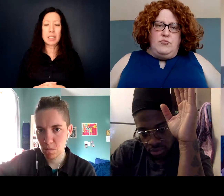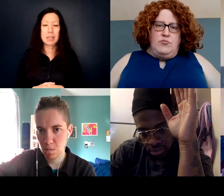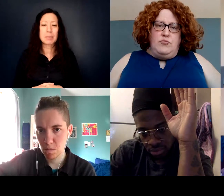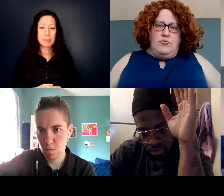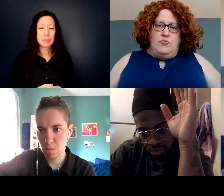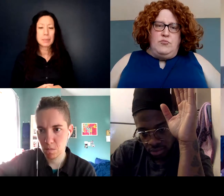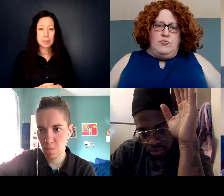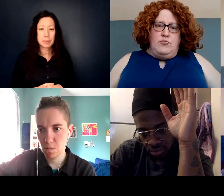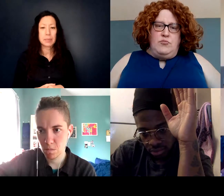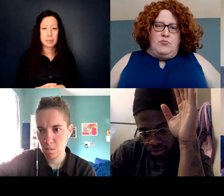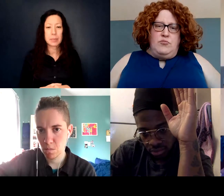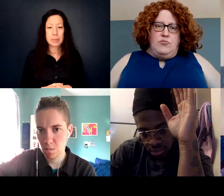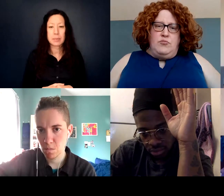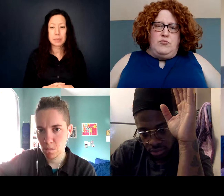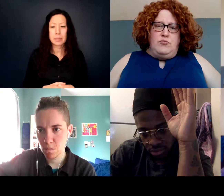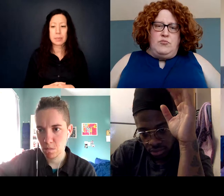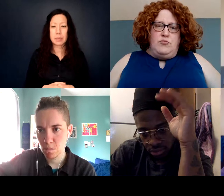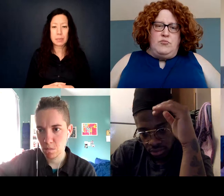This is Hunter.